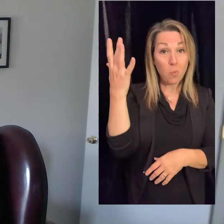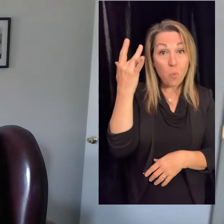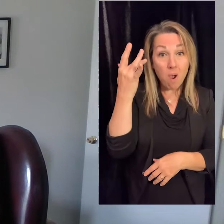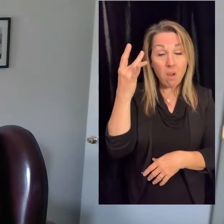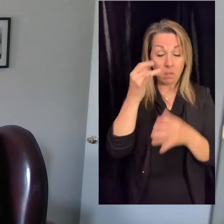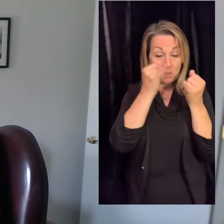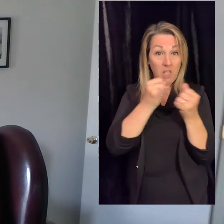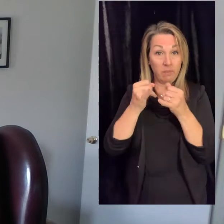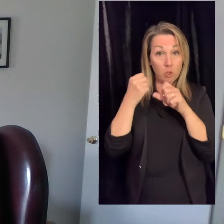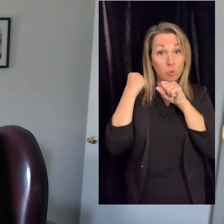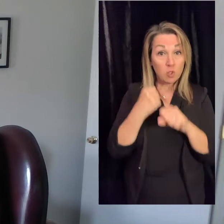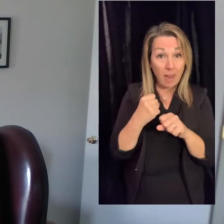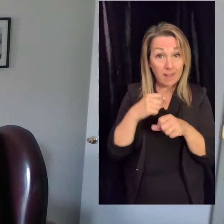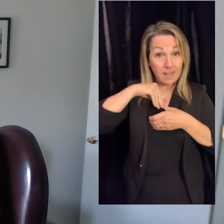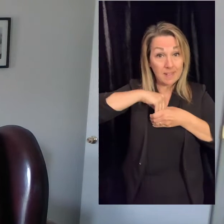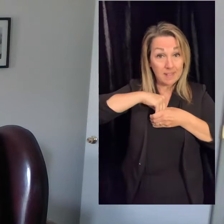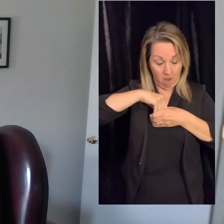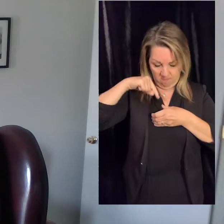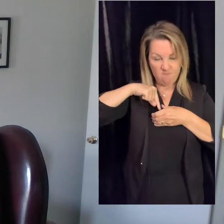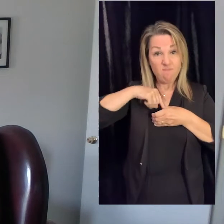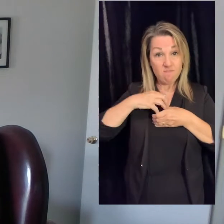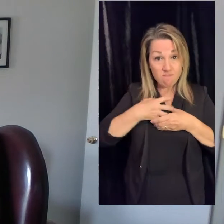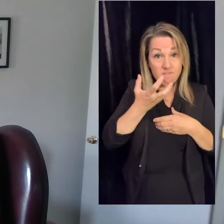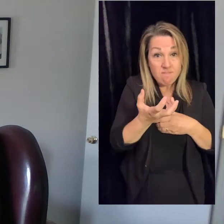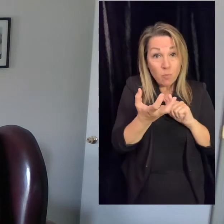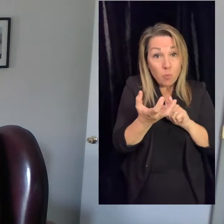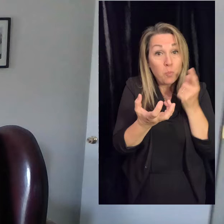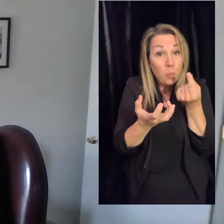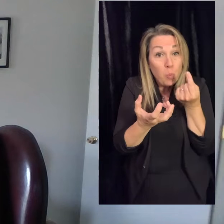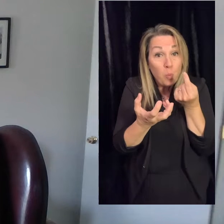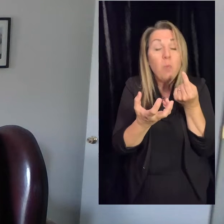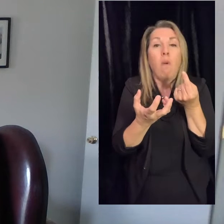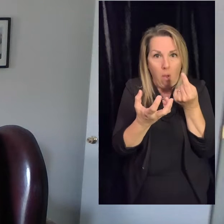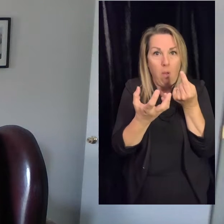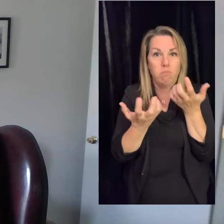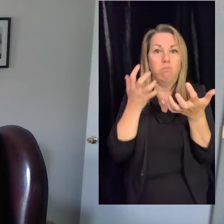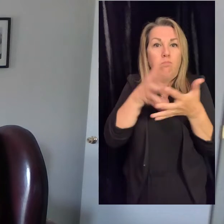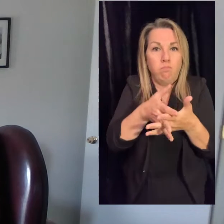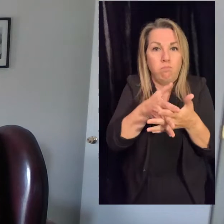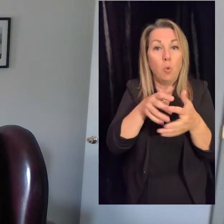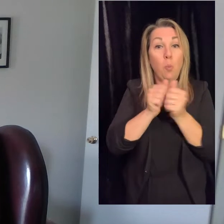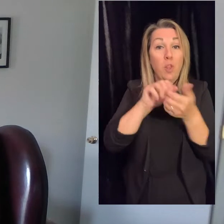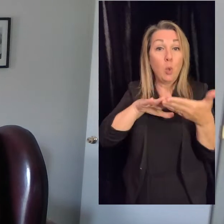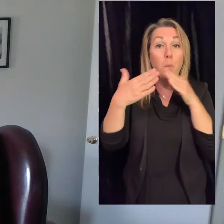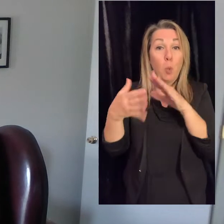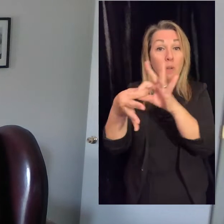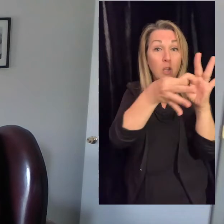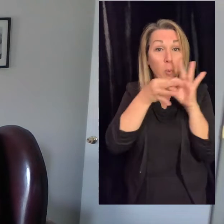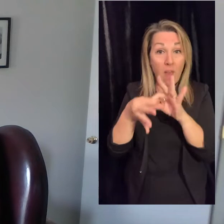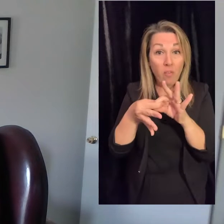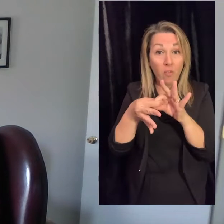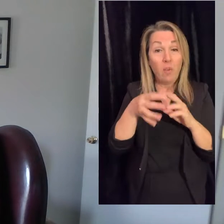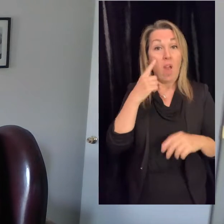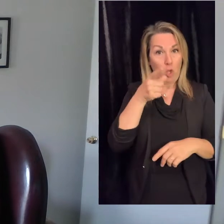individual strength, and then they took that strength and built it into community together. And that's what I think